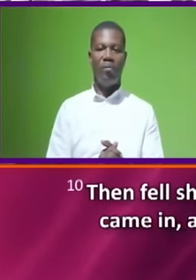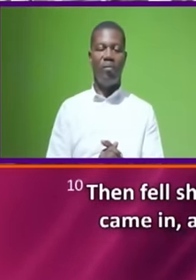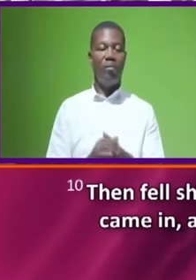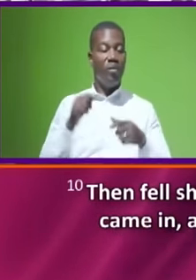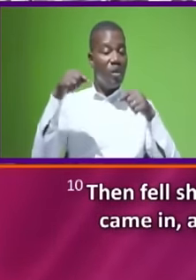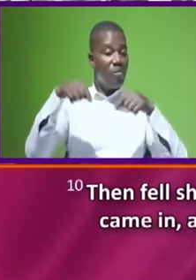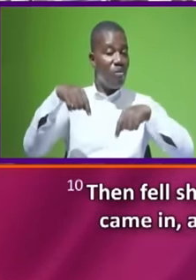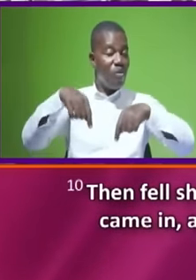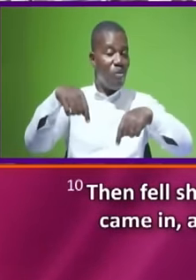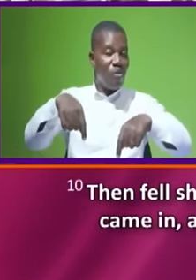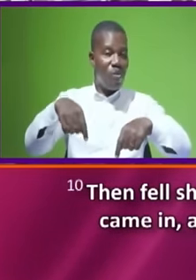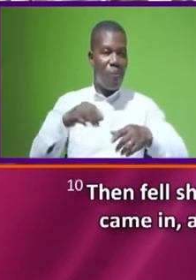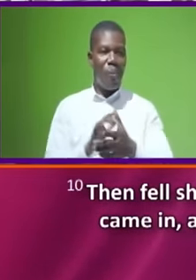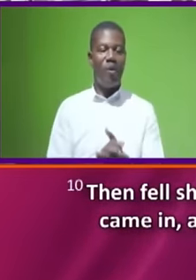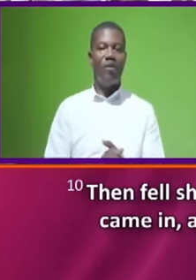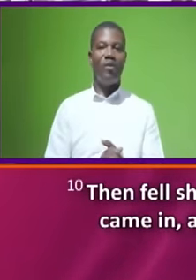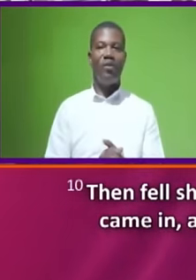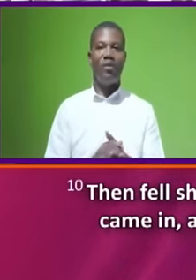Na amomru hwa.